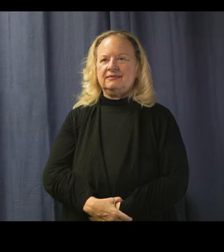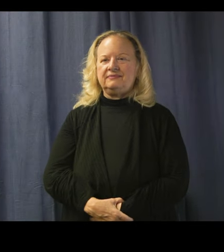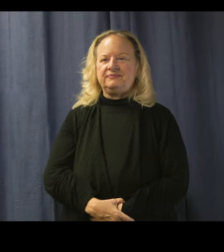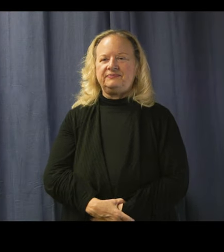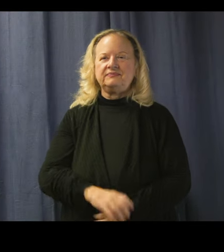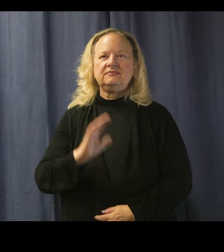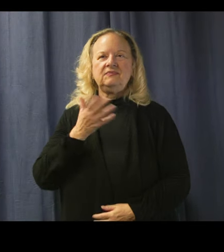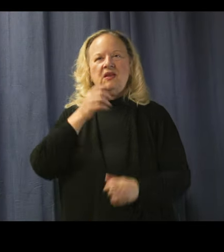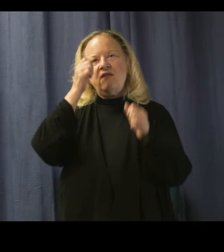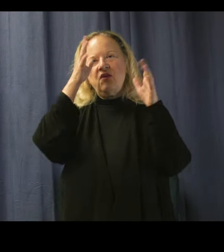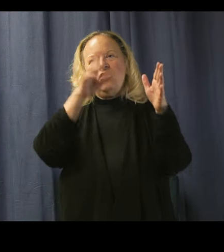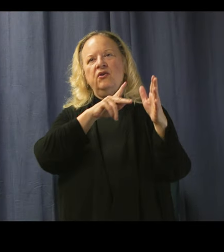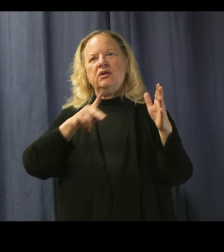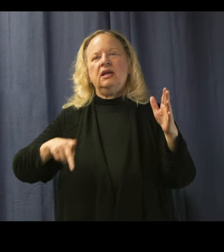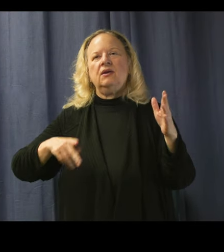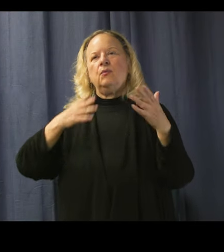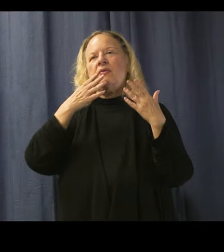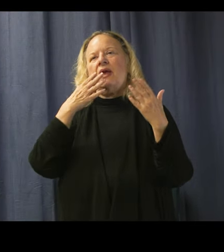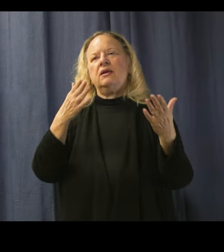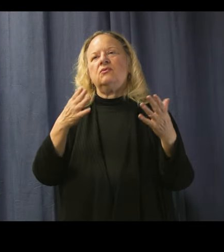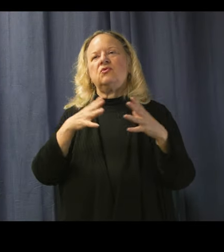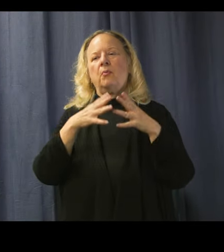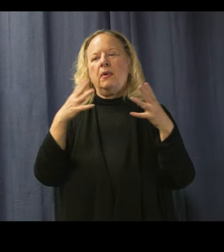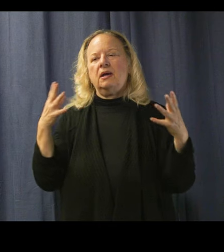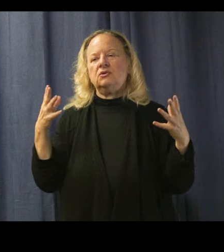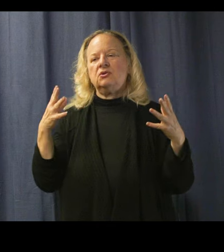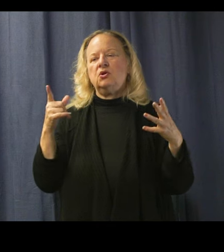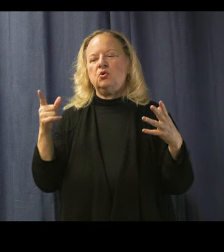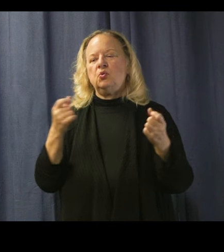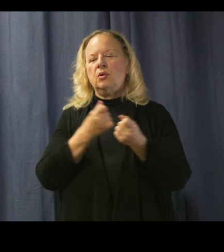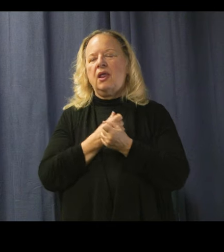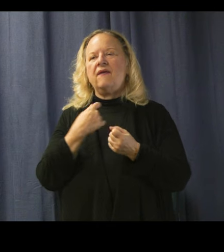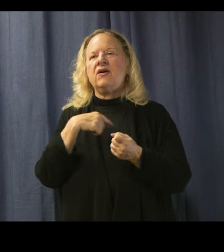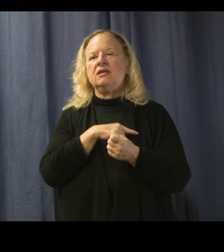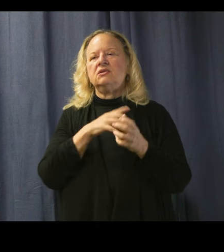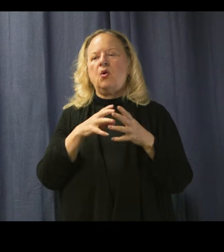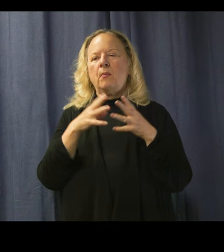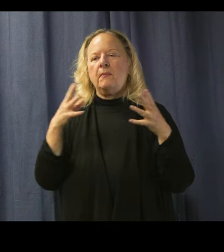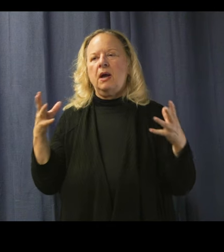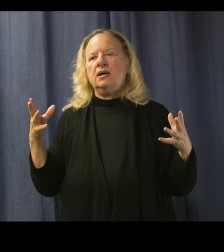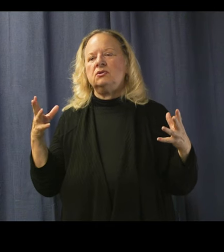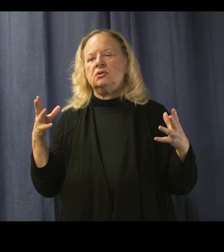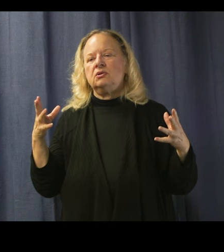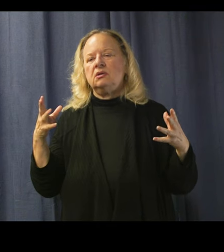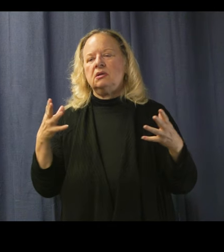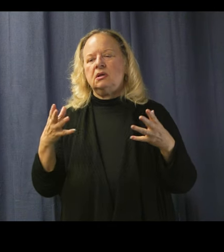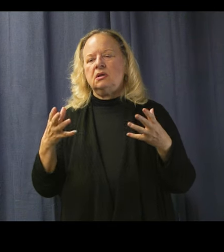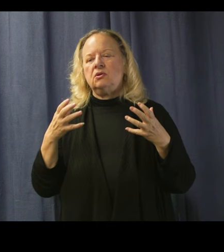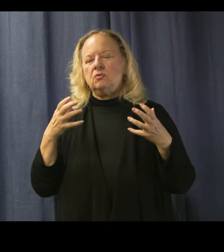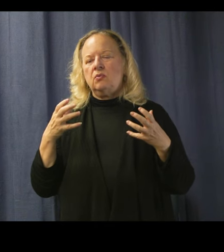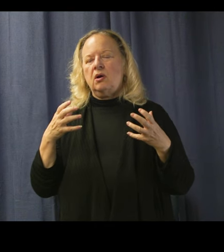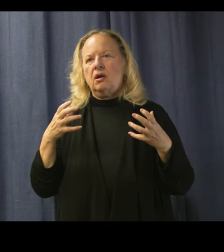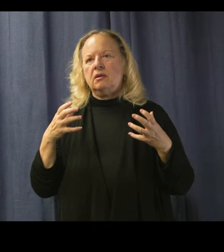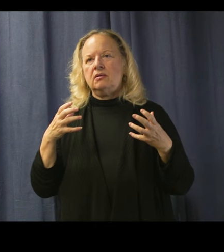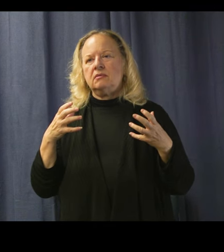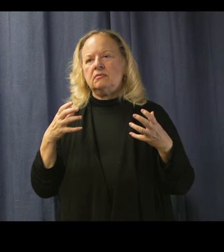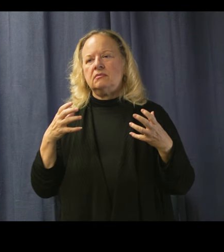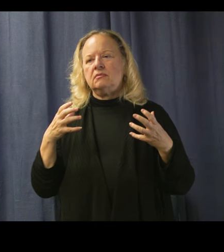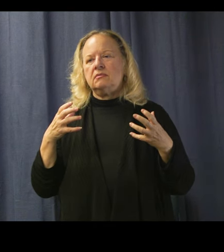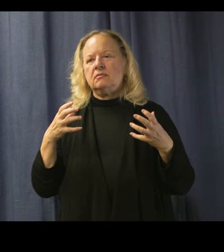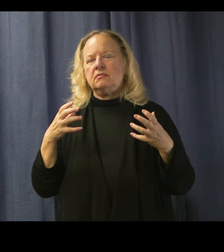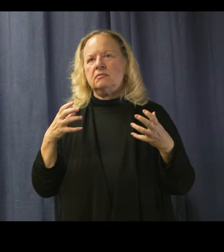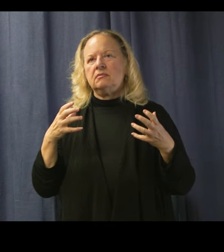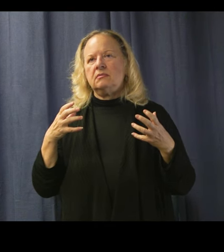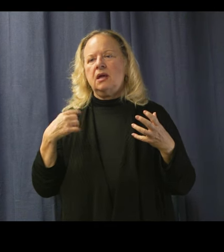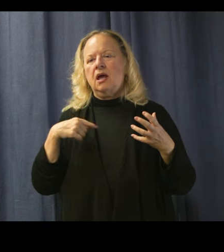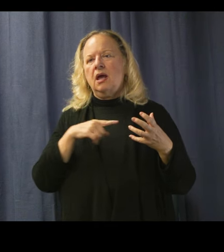Havinu Malkeinu, our Father, our King, we just thank you so much that you love us so much and you want the Bible to be fun and you